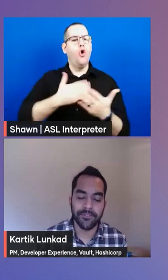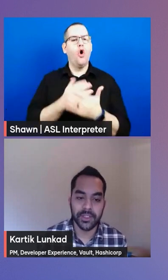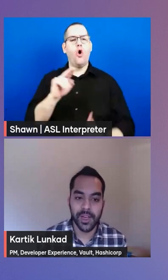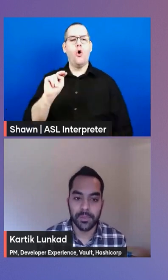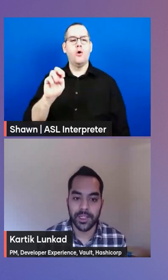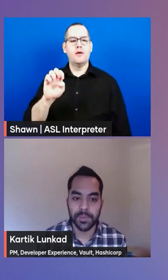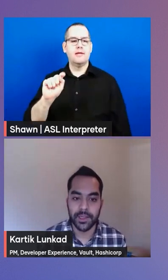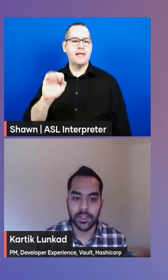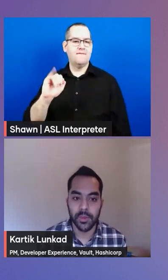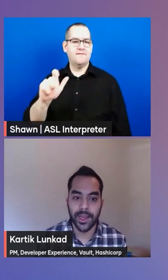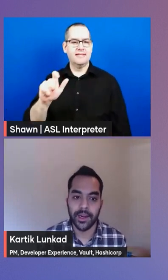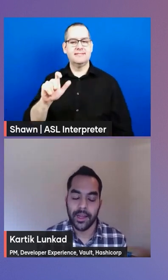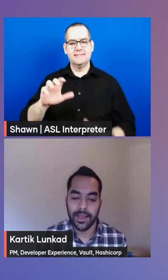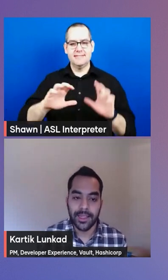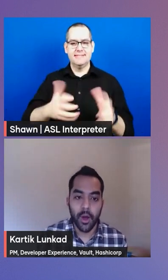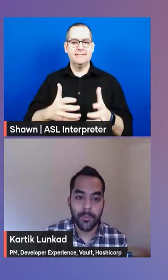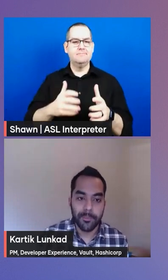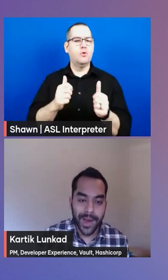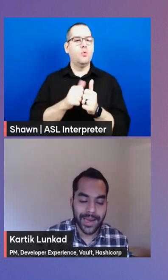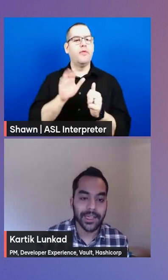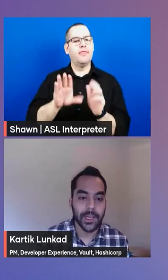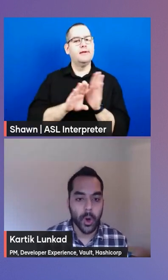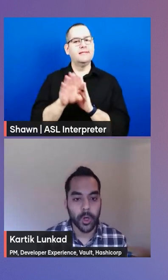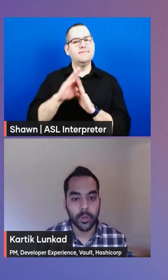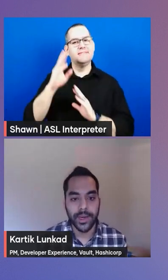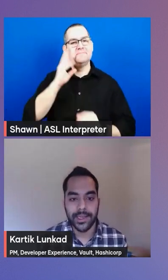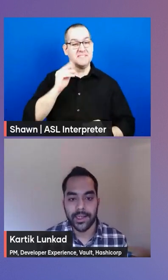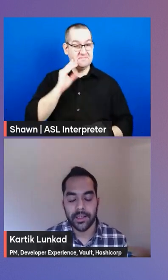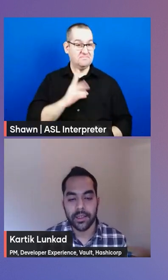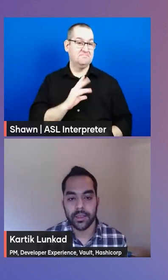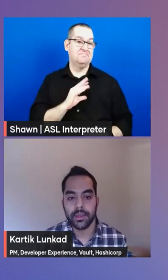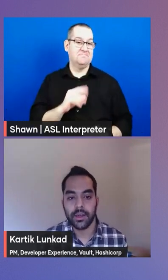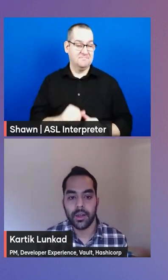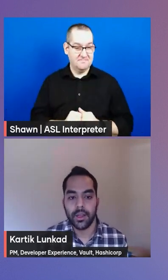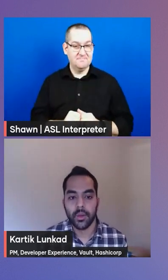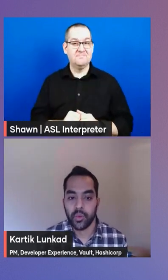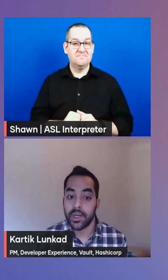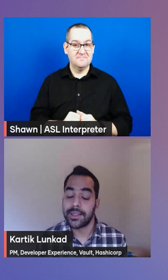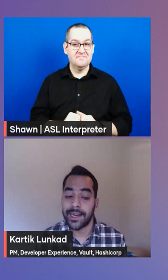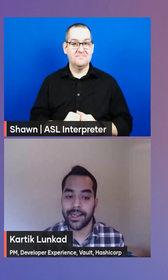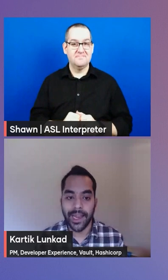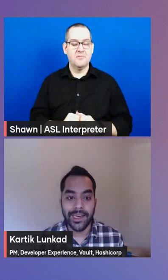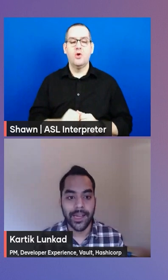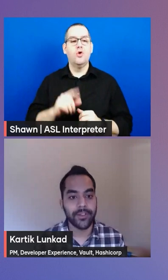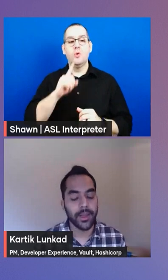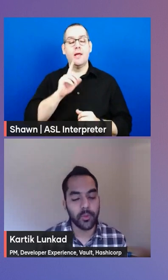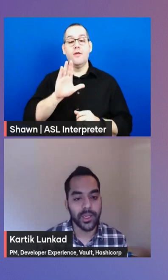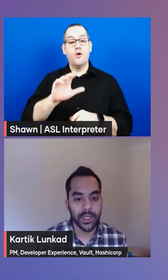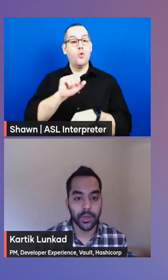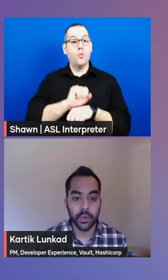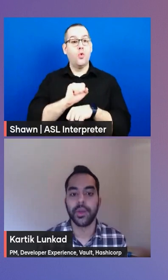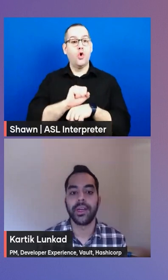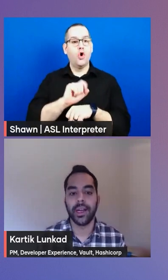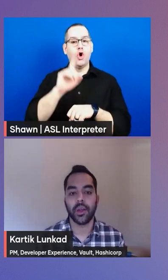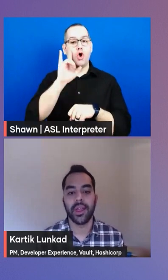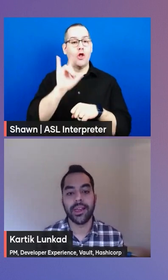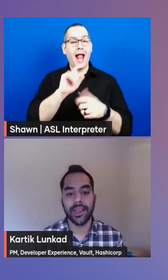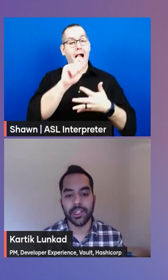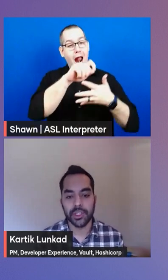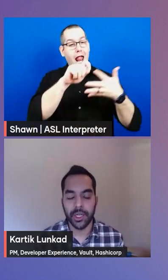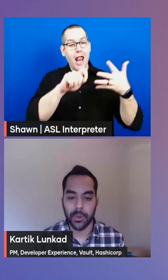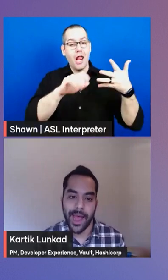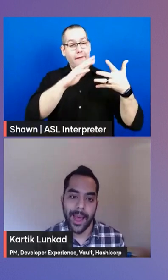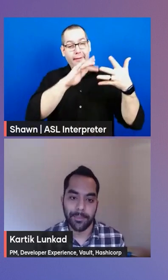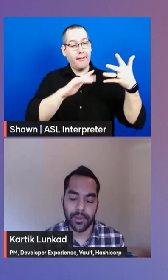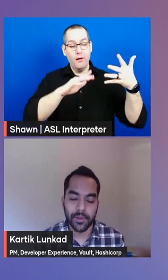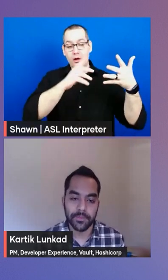compelling developer experience where they practically automated the work that any dev team would need to do to integrate